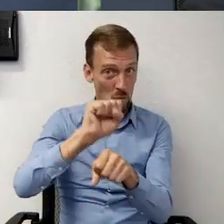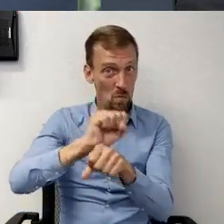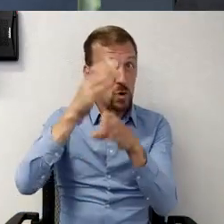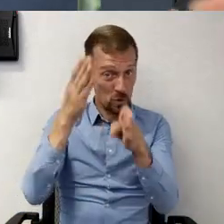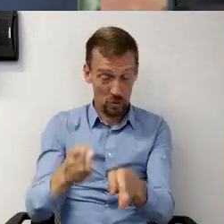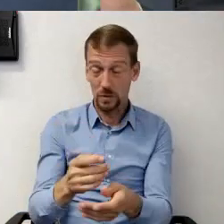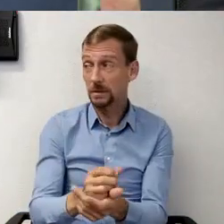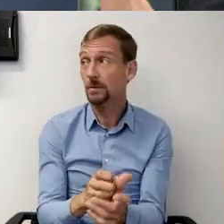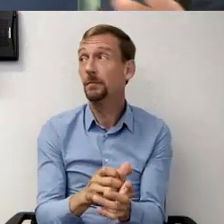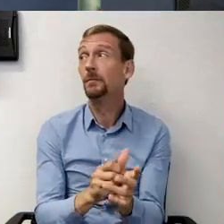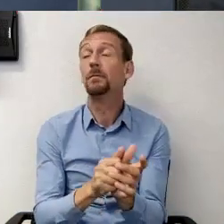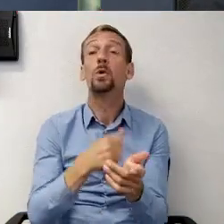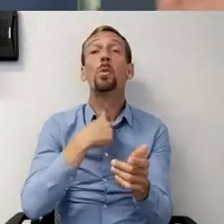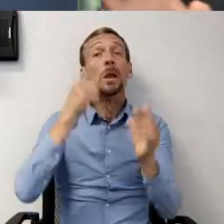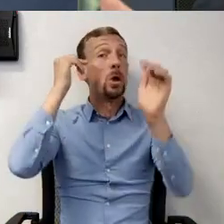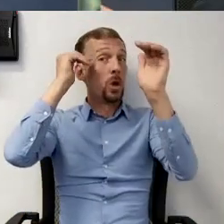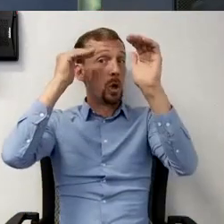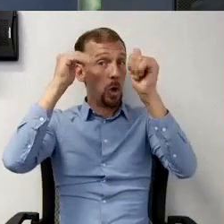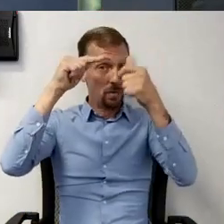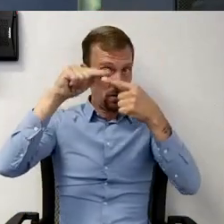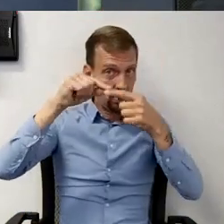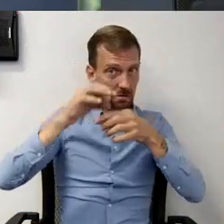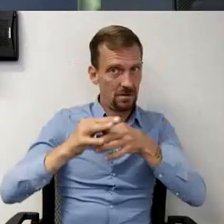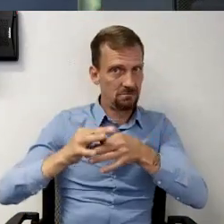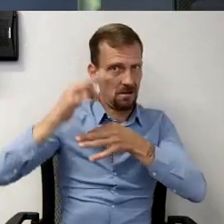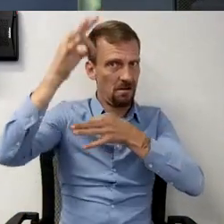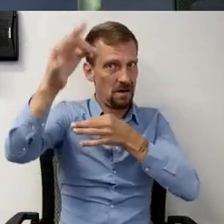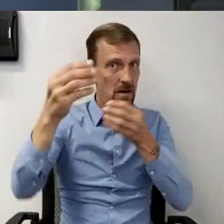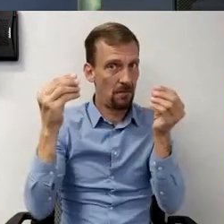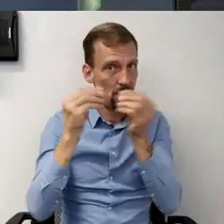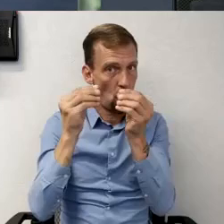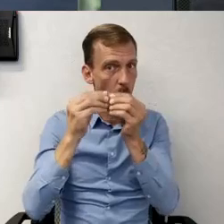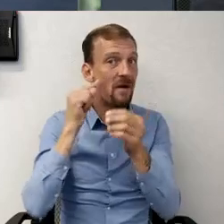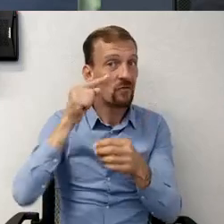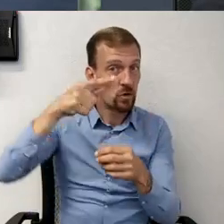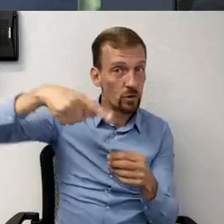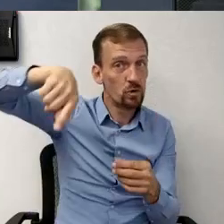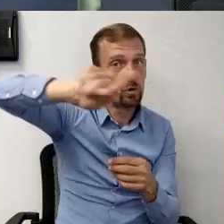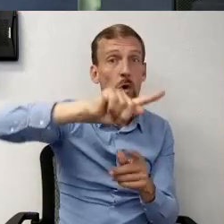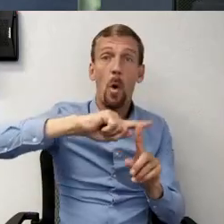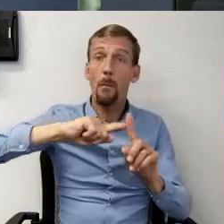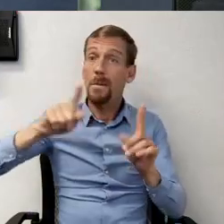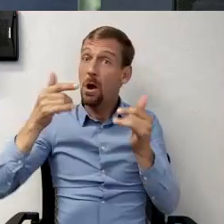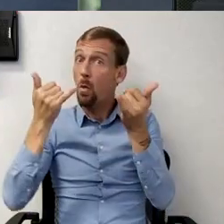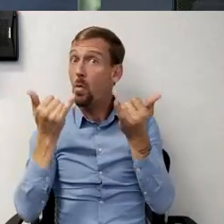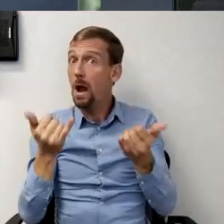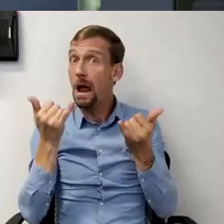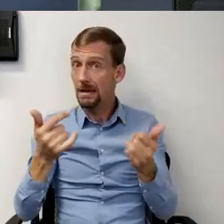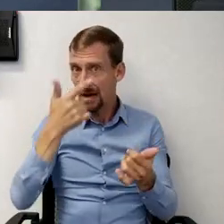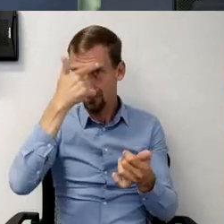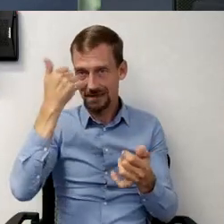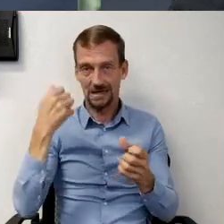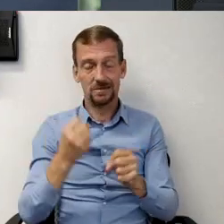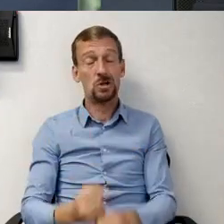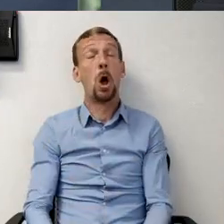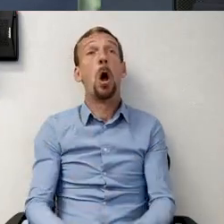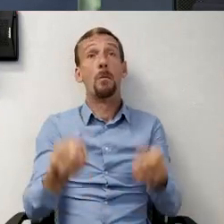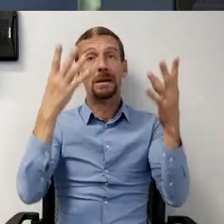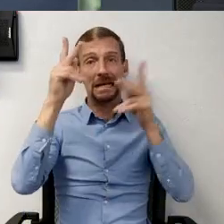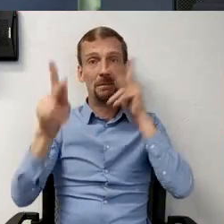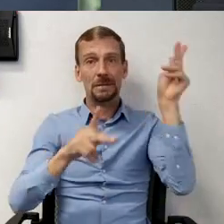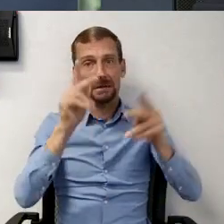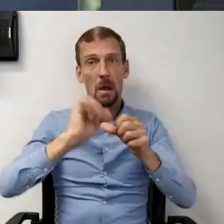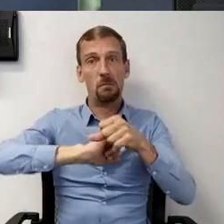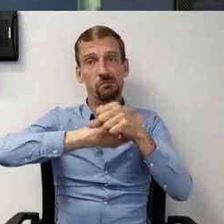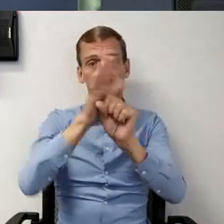would be able to expand that far beyond just the Kaweah Delta family. But unfortunately, this resurgence has resulted